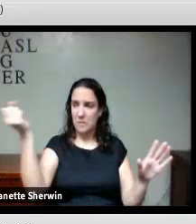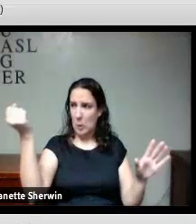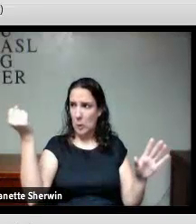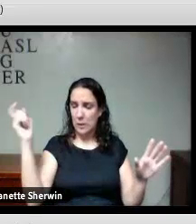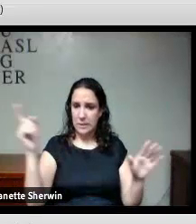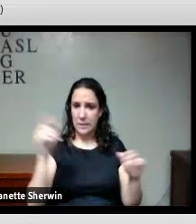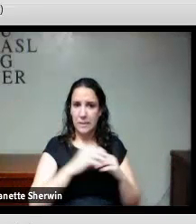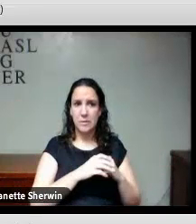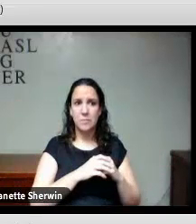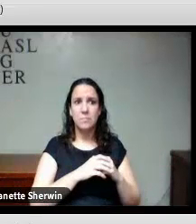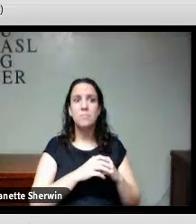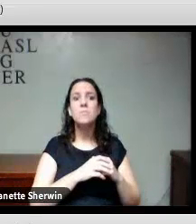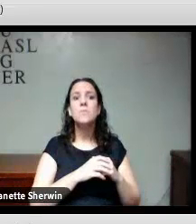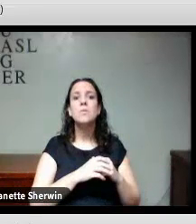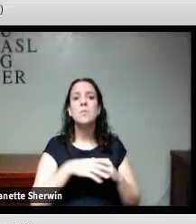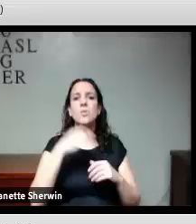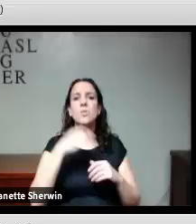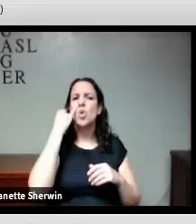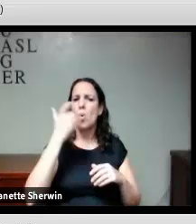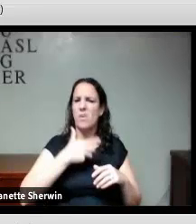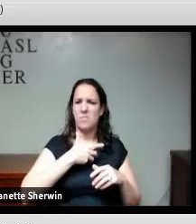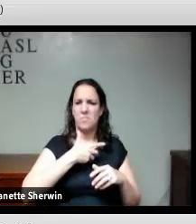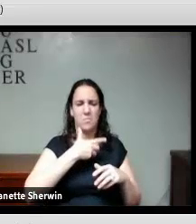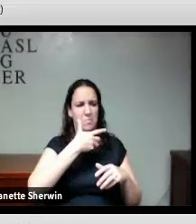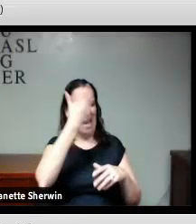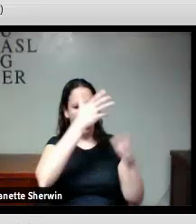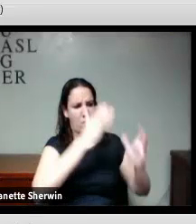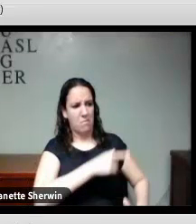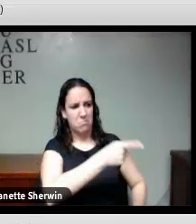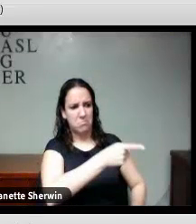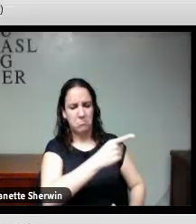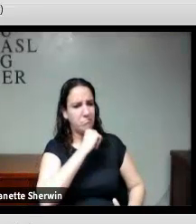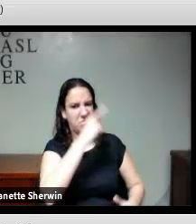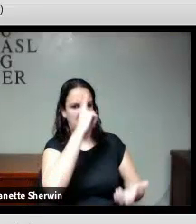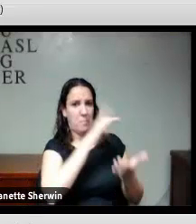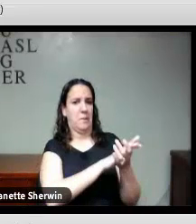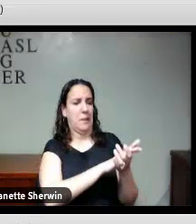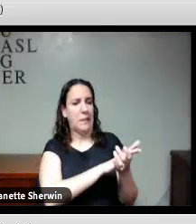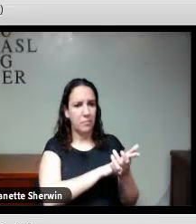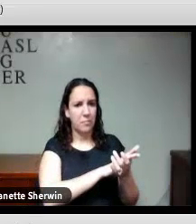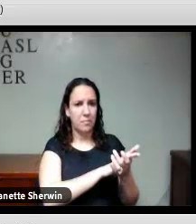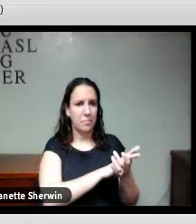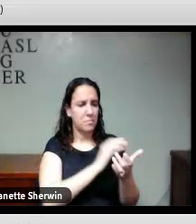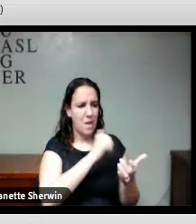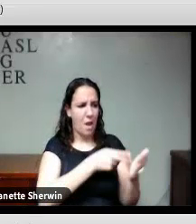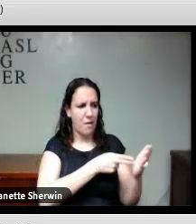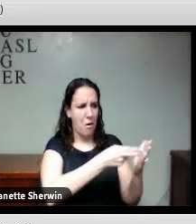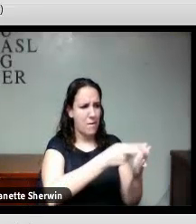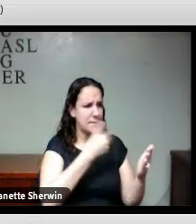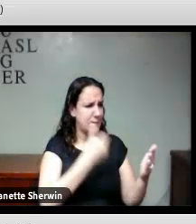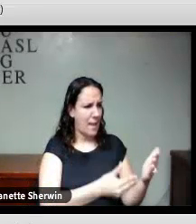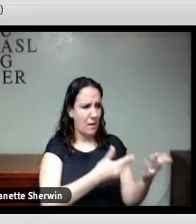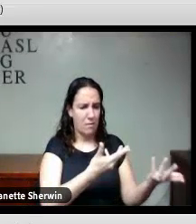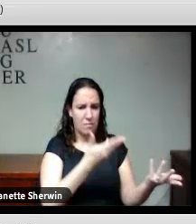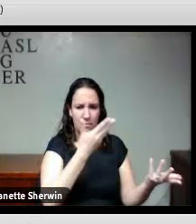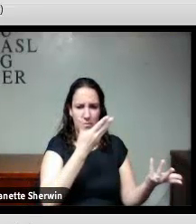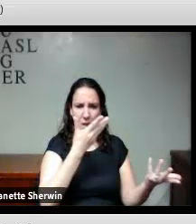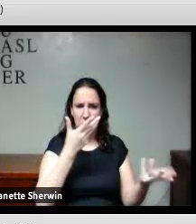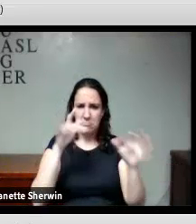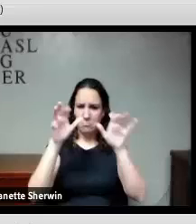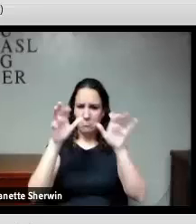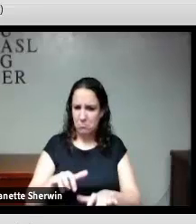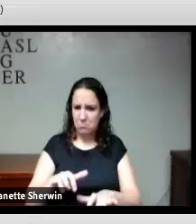and type your thoughts into the chat box? There are no right or wrong answers here. I just want you to realize what the consequences are if we